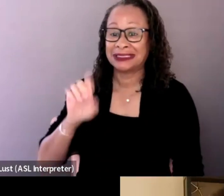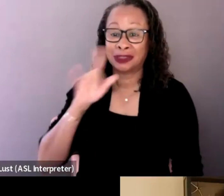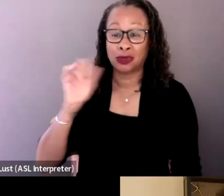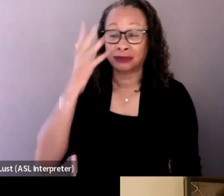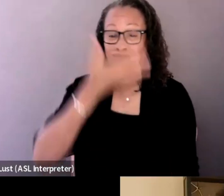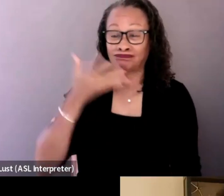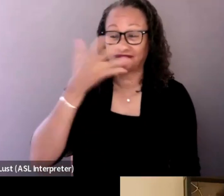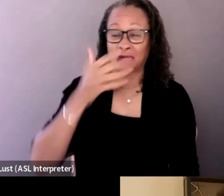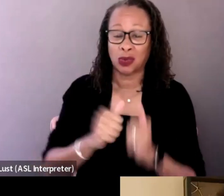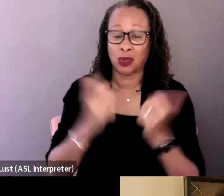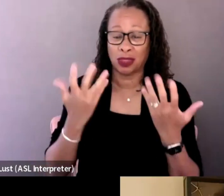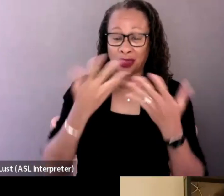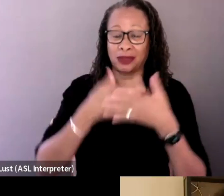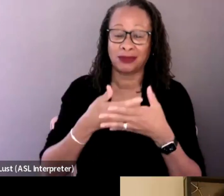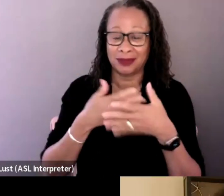with a dark,